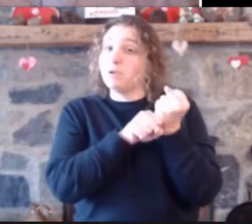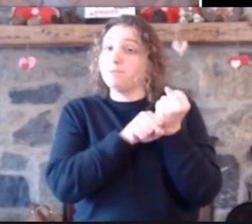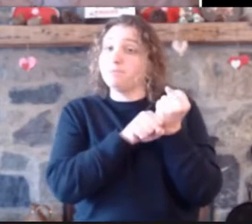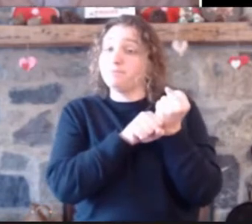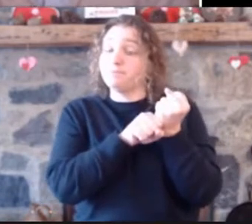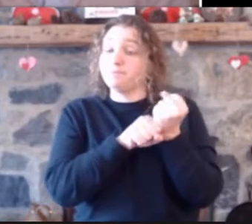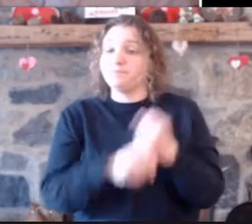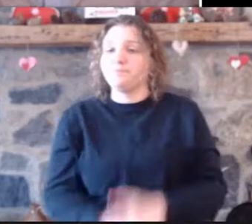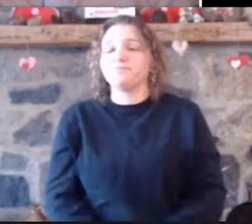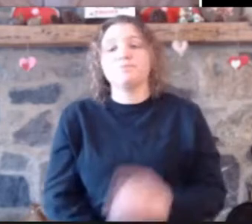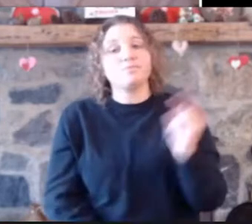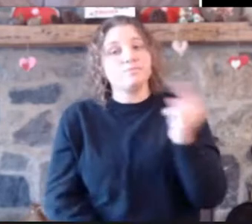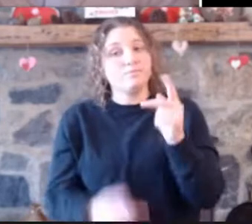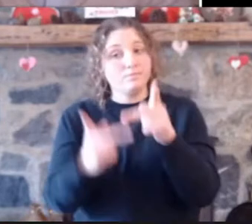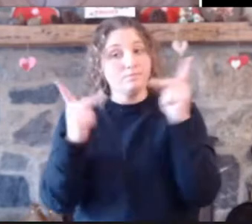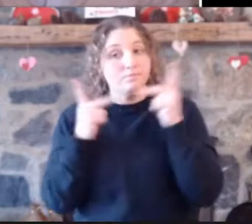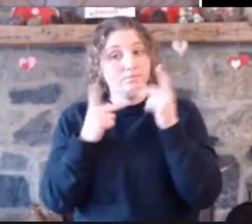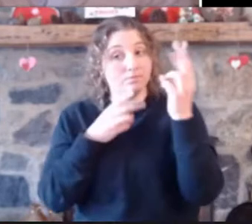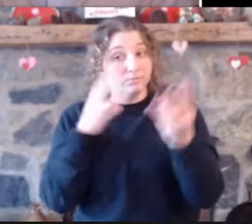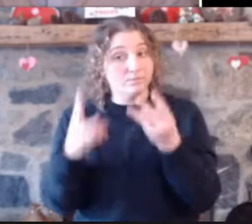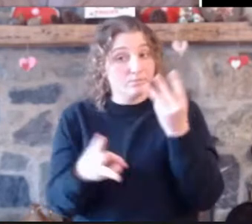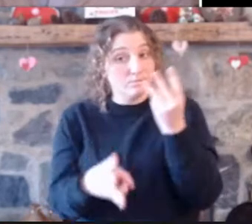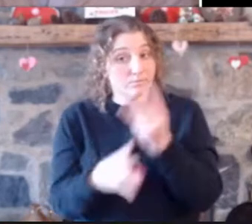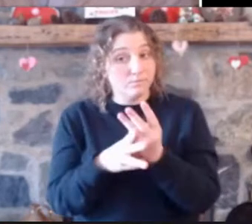The only place